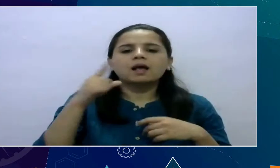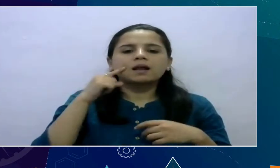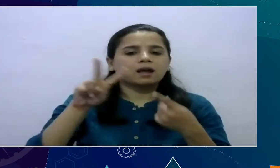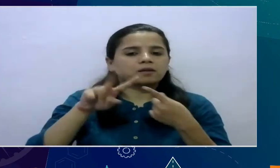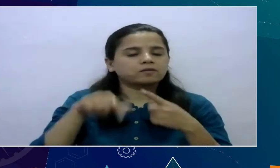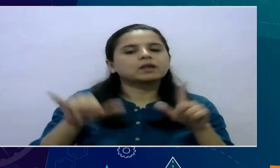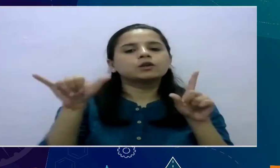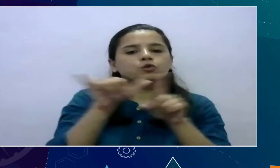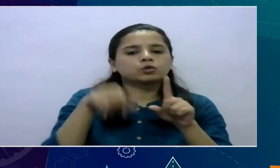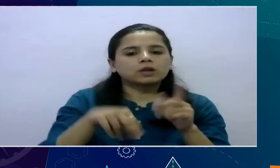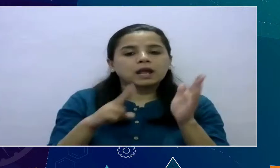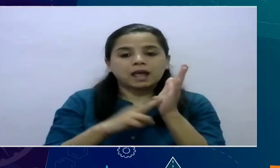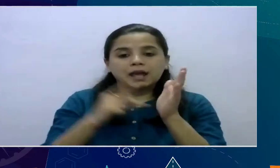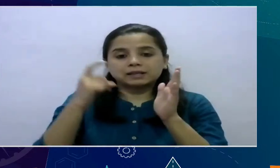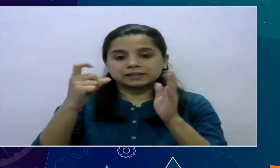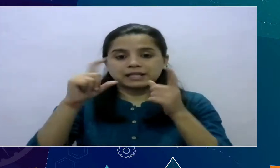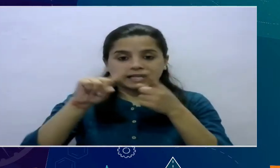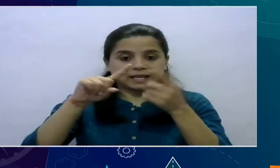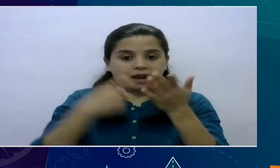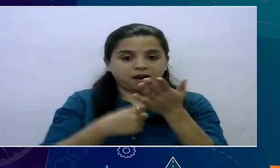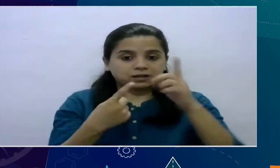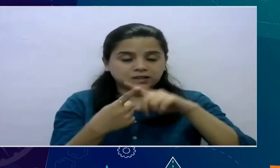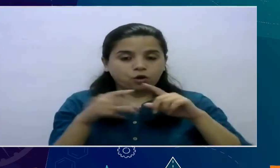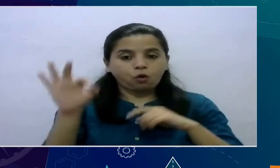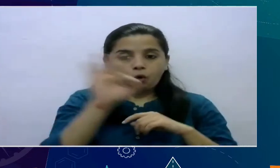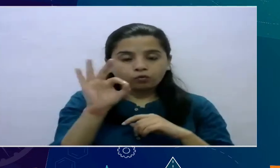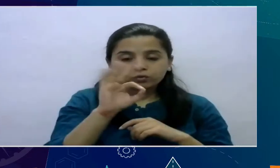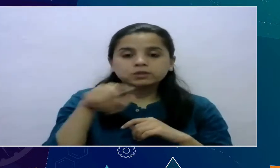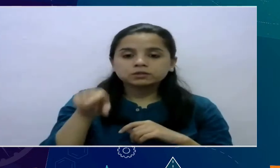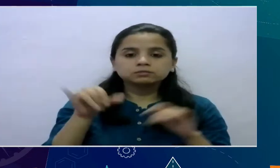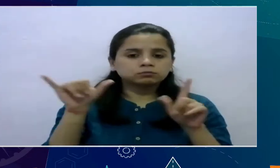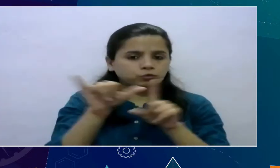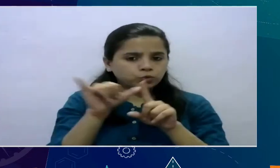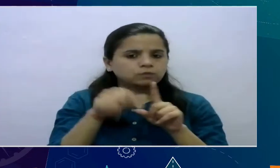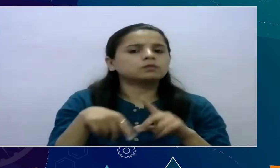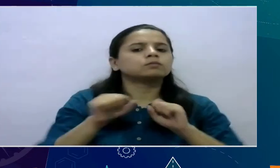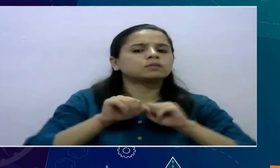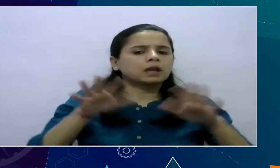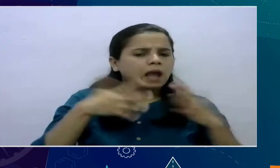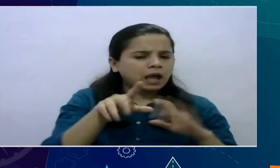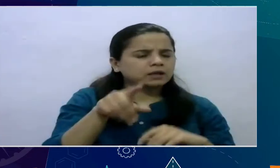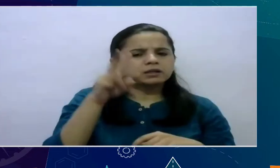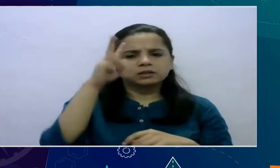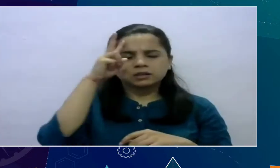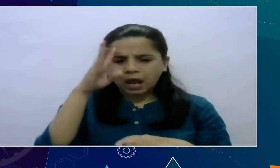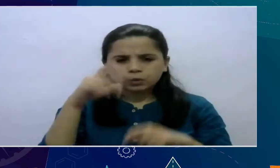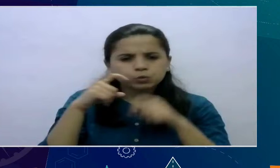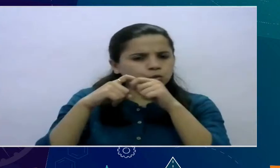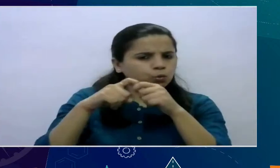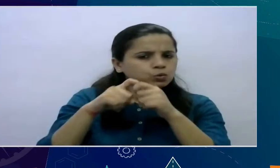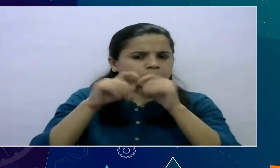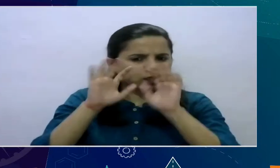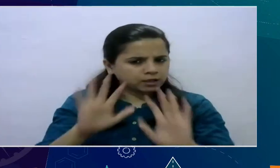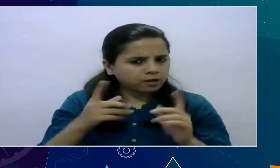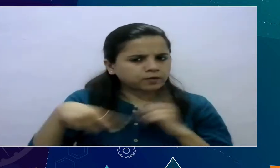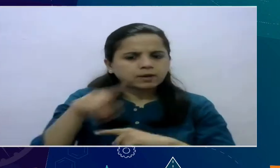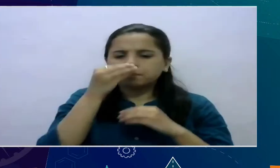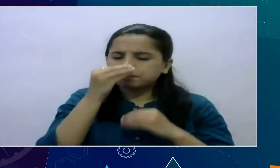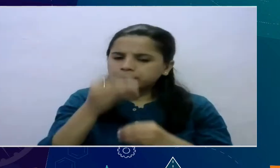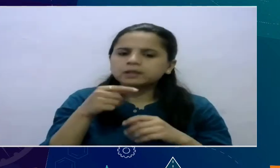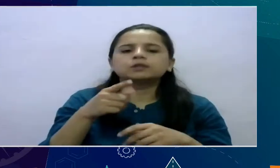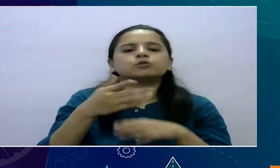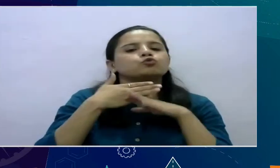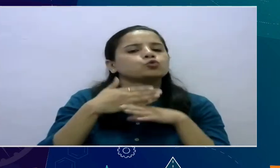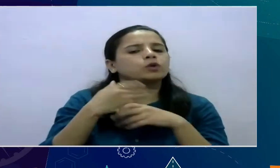channel, ncertofficial. If in case there are any questions, any queries in your mind, then please share it with